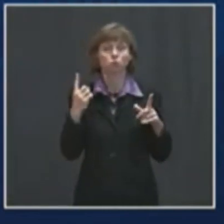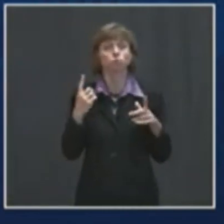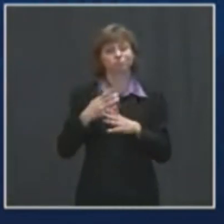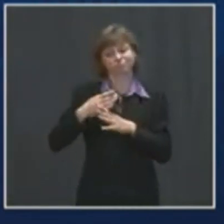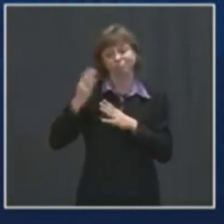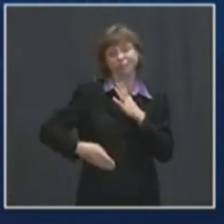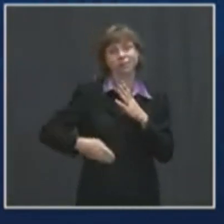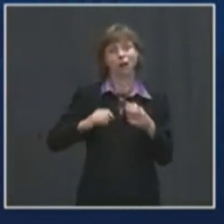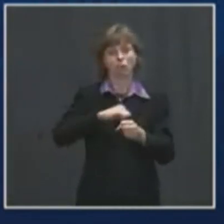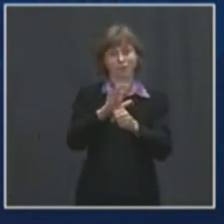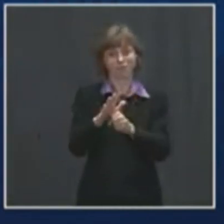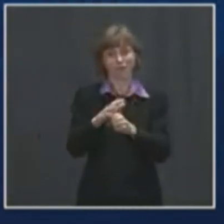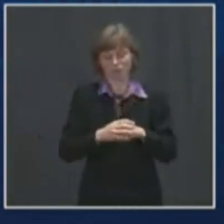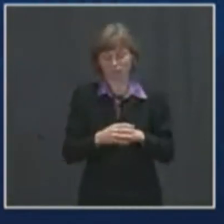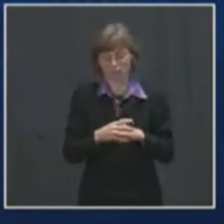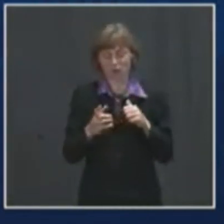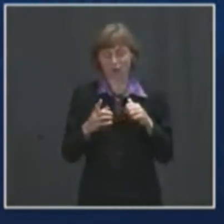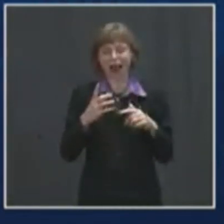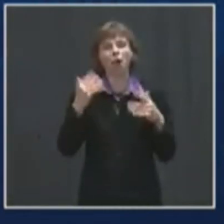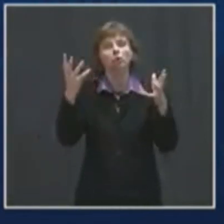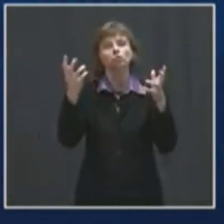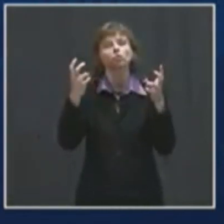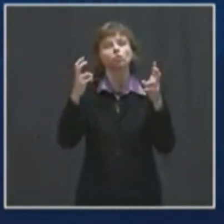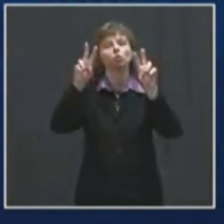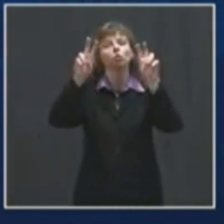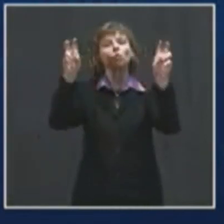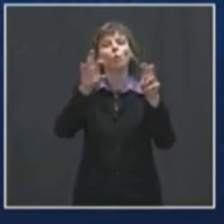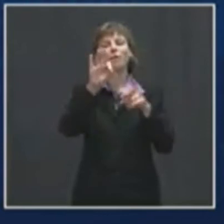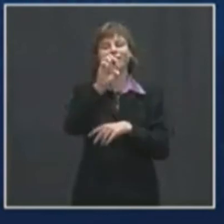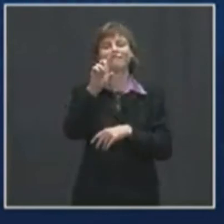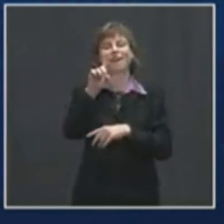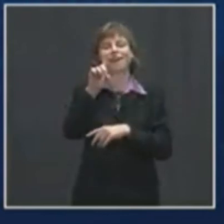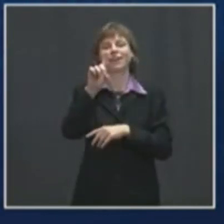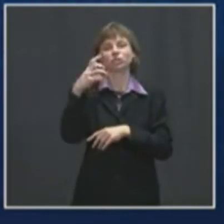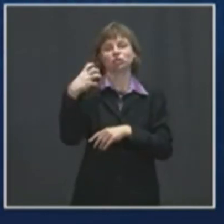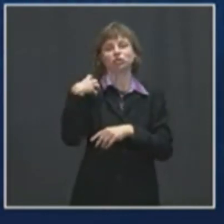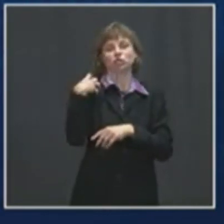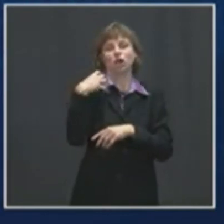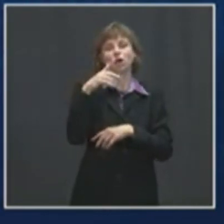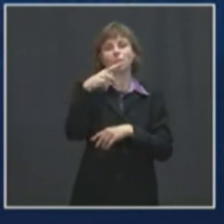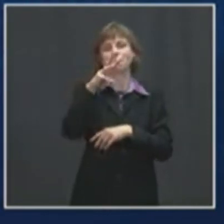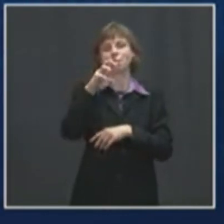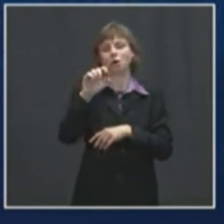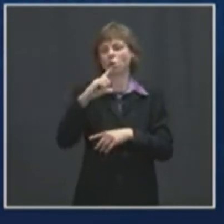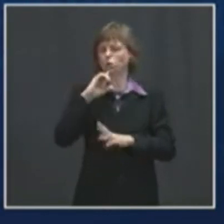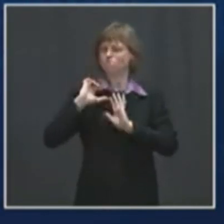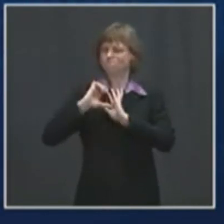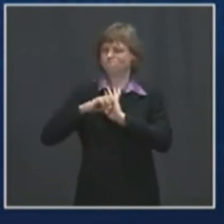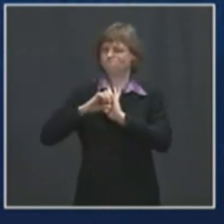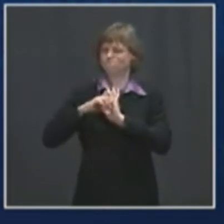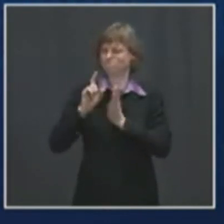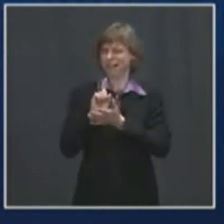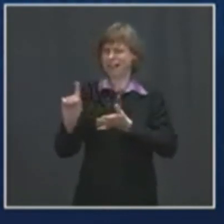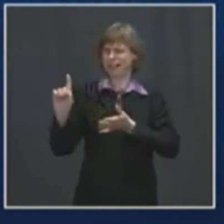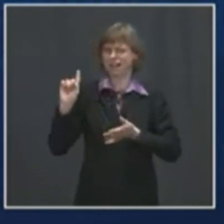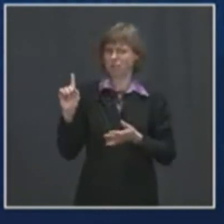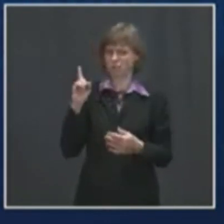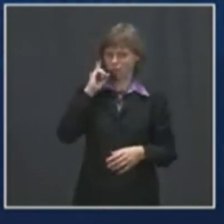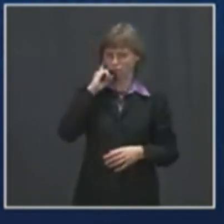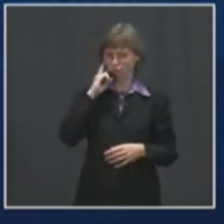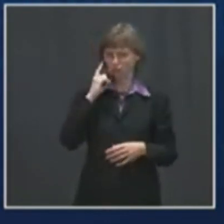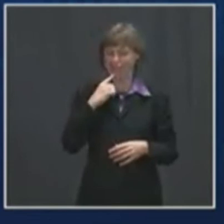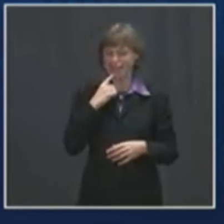quote Fed Chair Jerome Powell, who strongly reiterated this view the other day, I think it was just a week or so ago, that